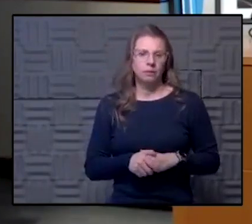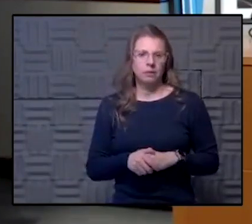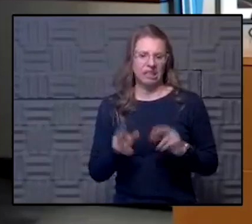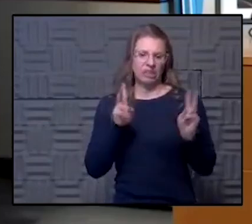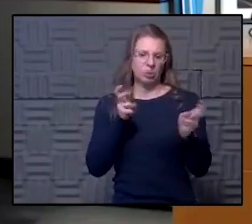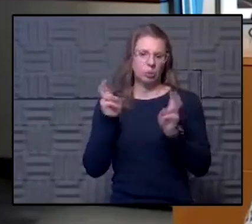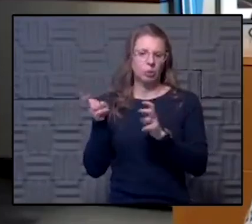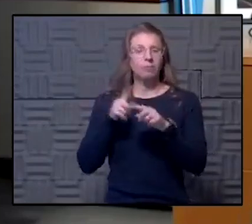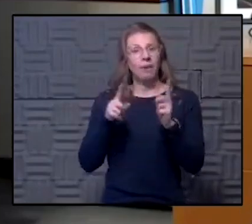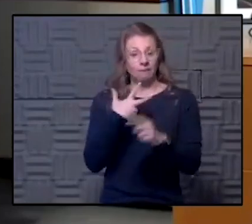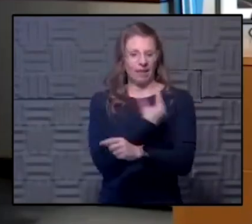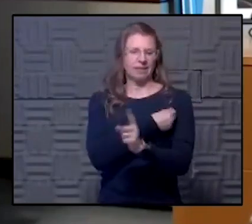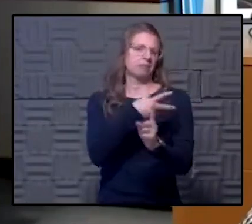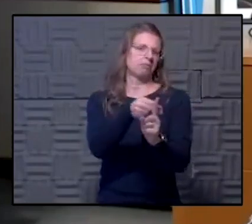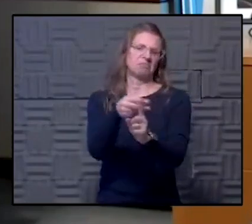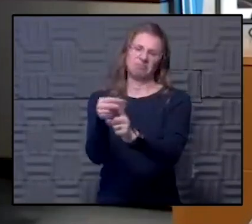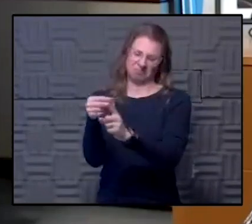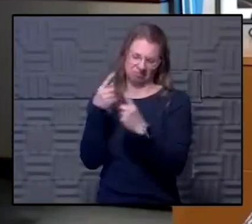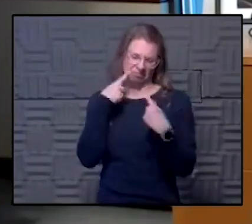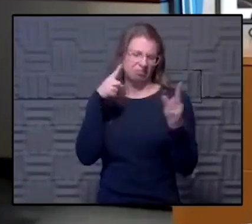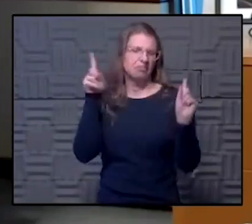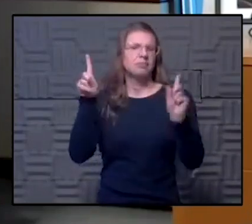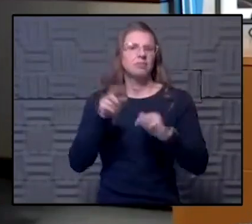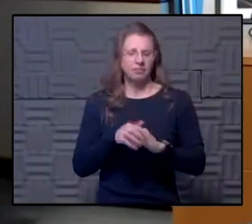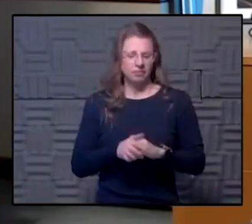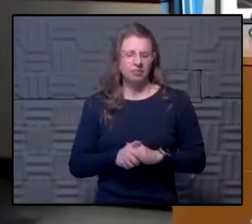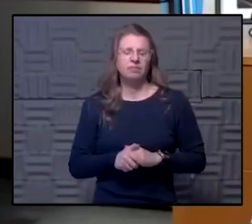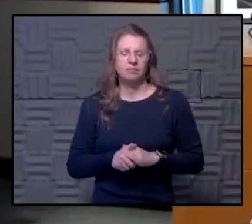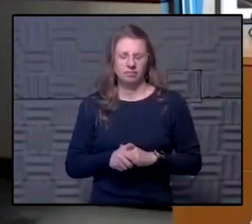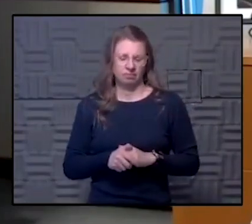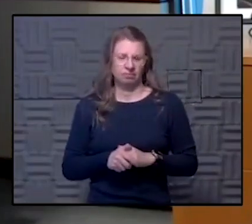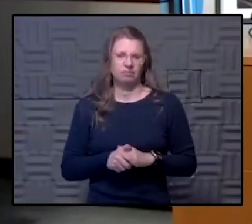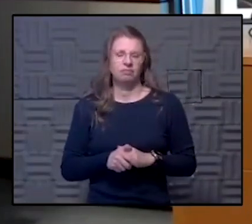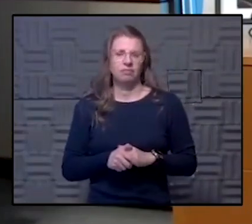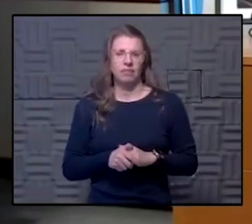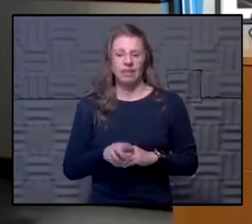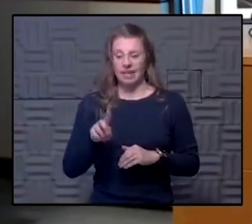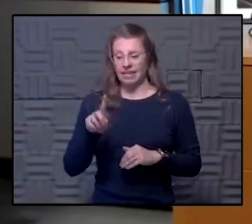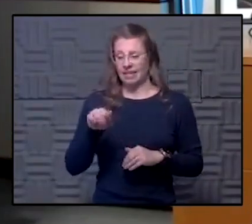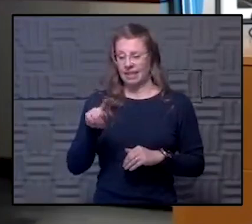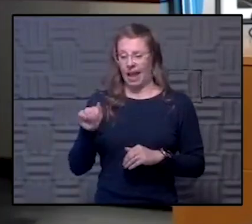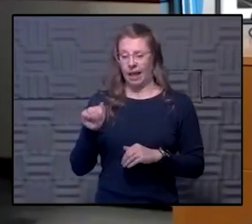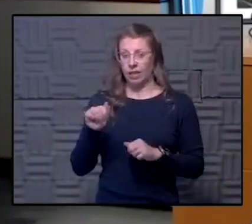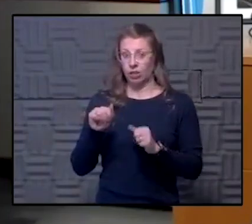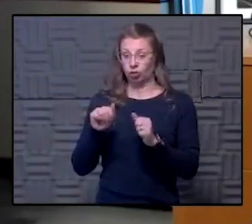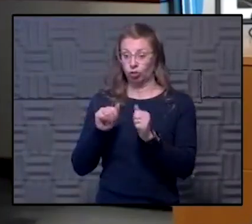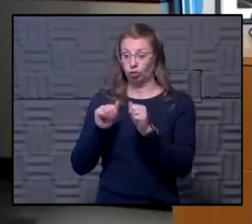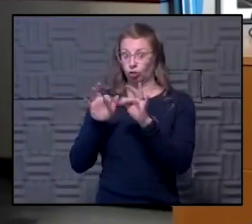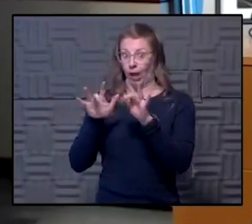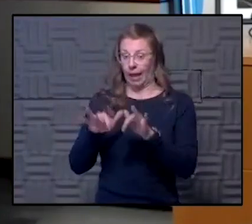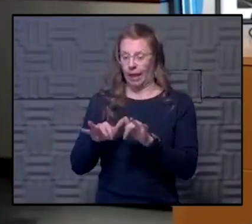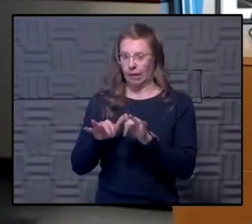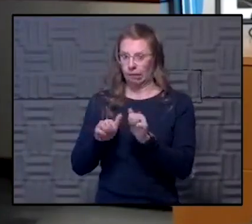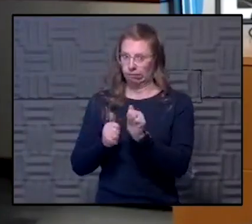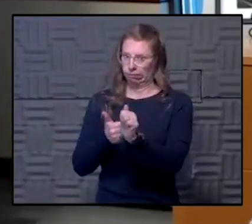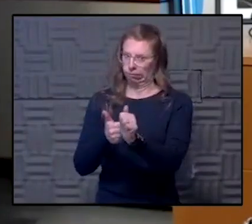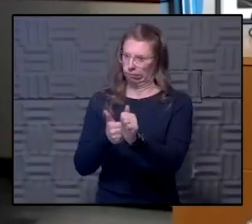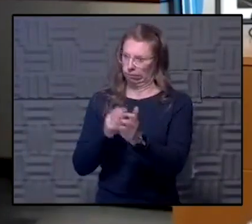the vaccine is getting into people's arms, and I think it's been very successful. Data tracking has been a real